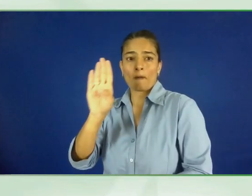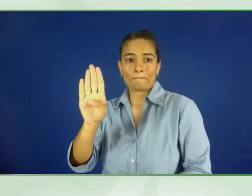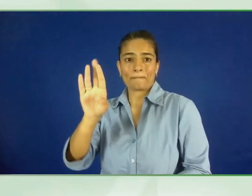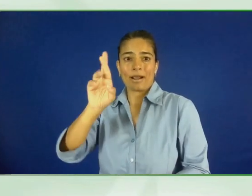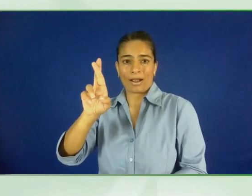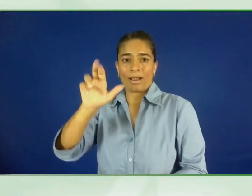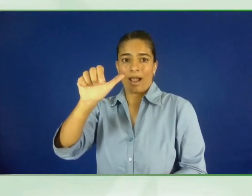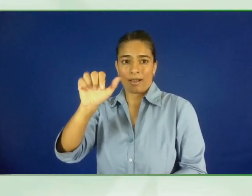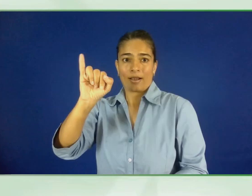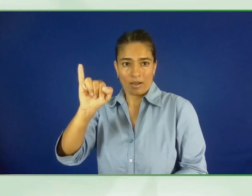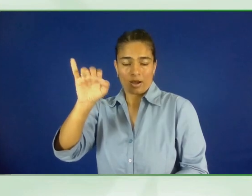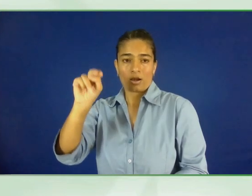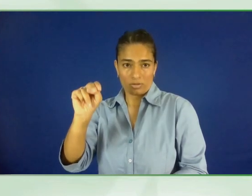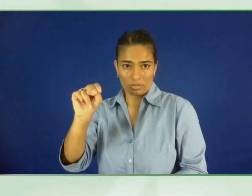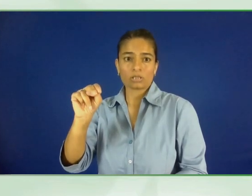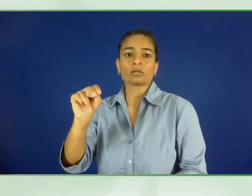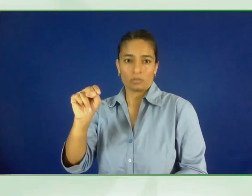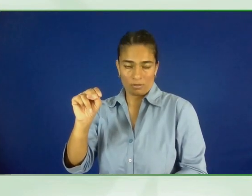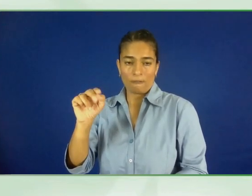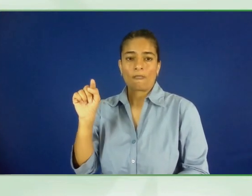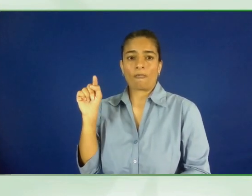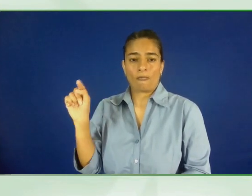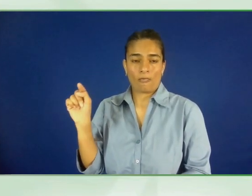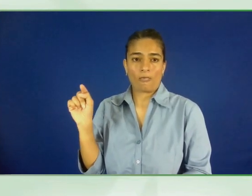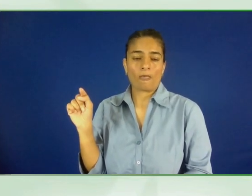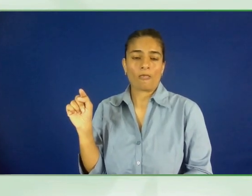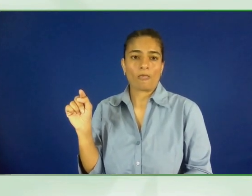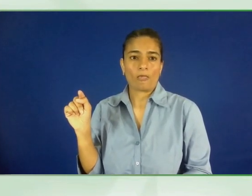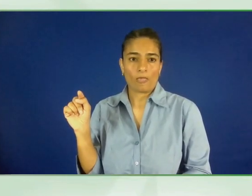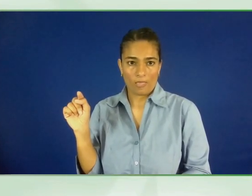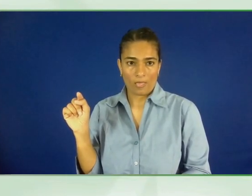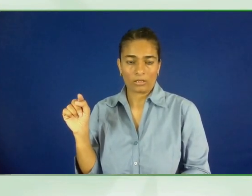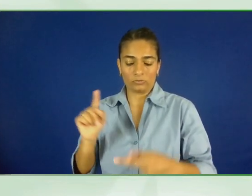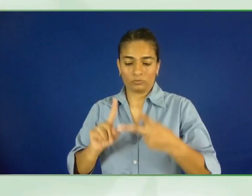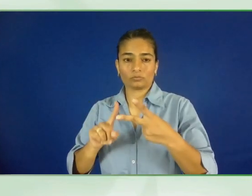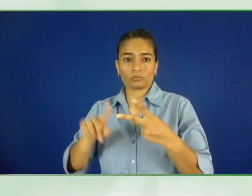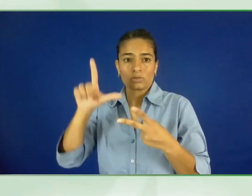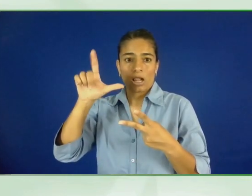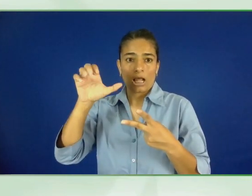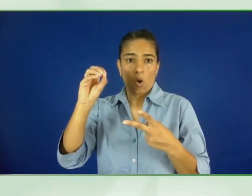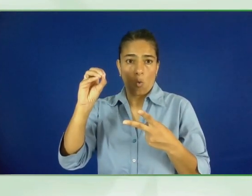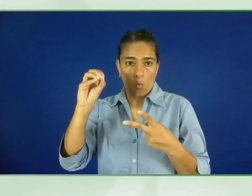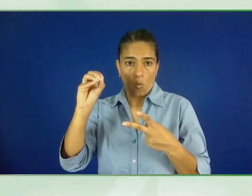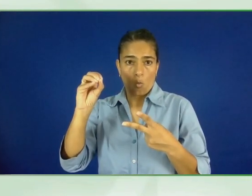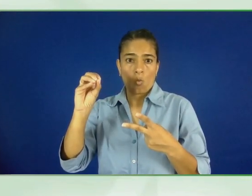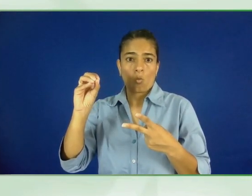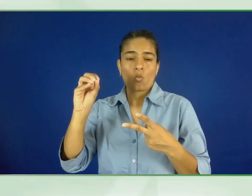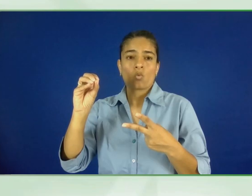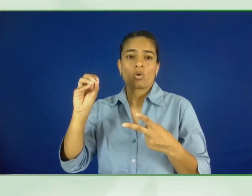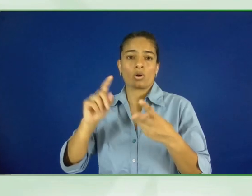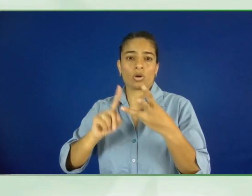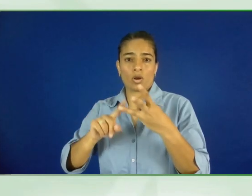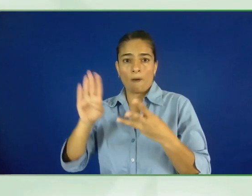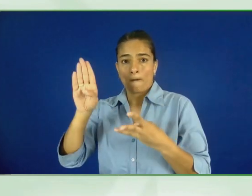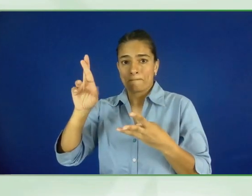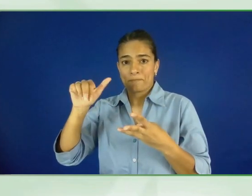Lansbury, Leo Bradker, Temple Brandon, Judy Human,